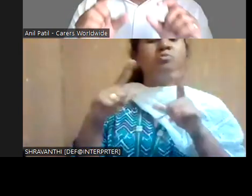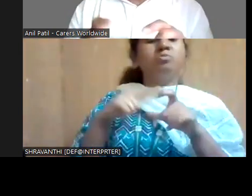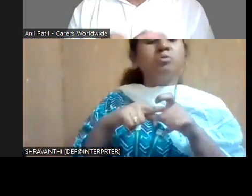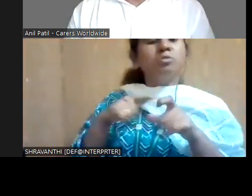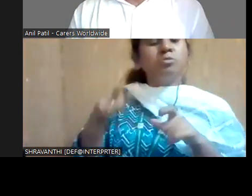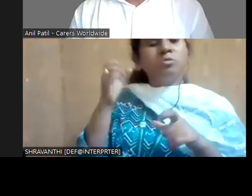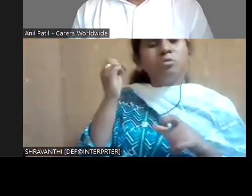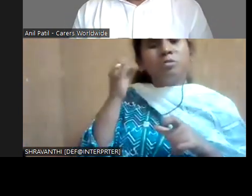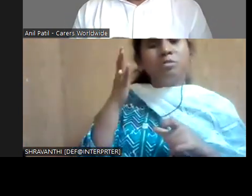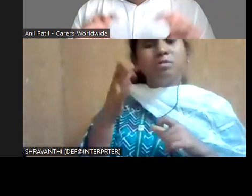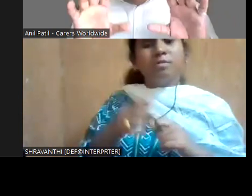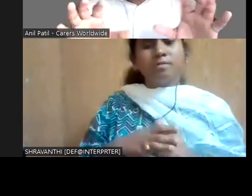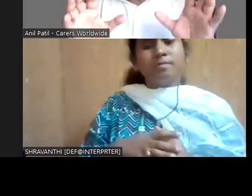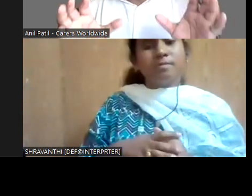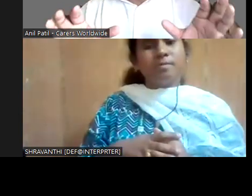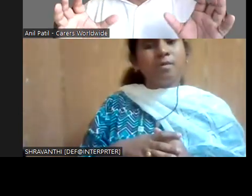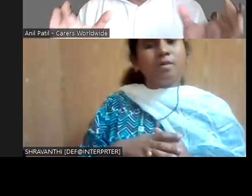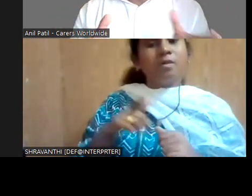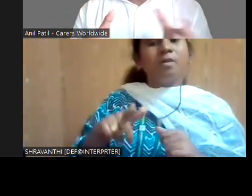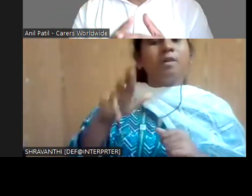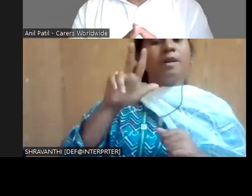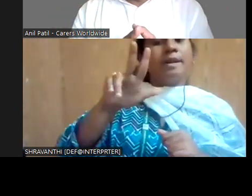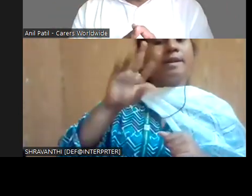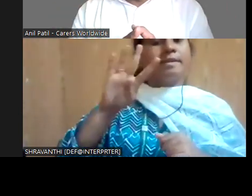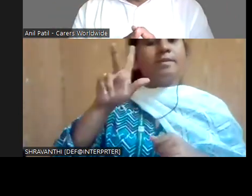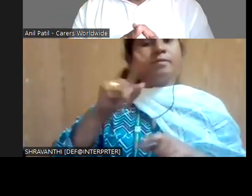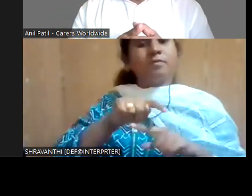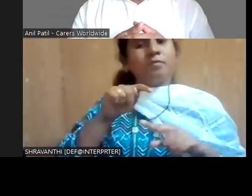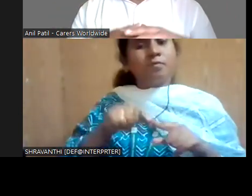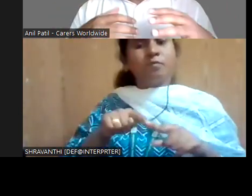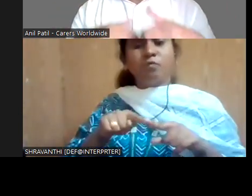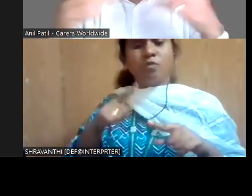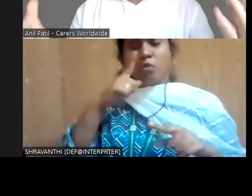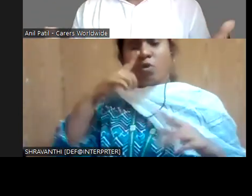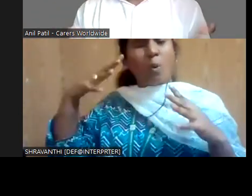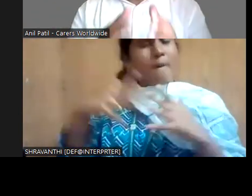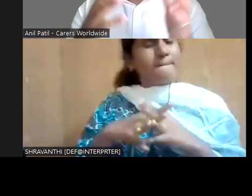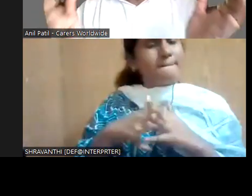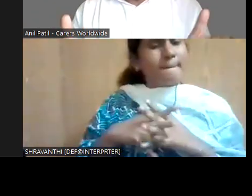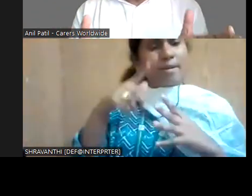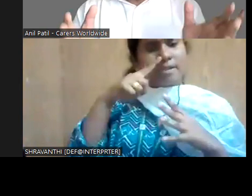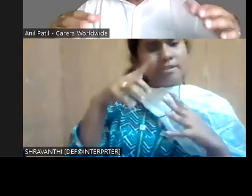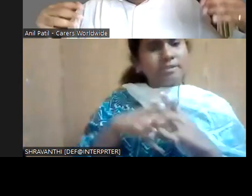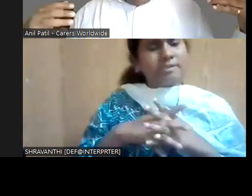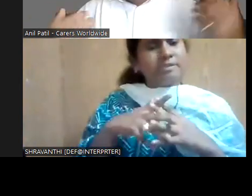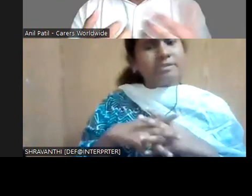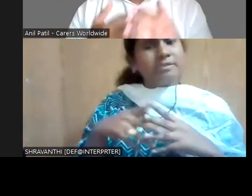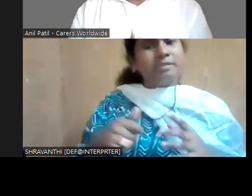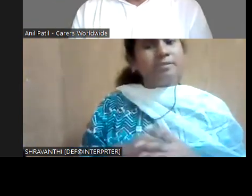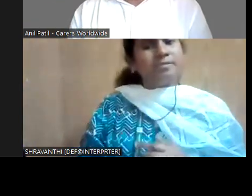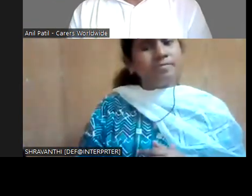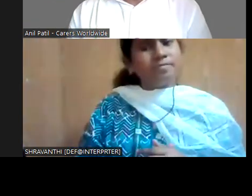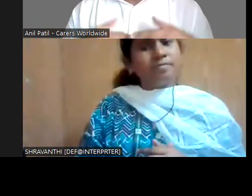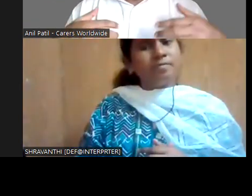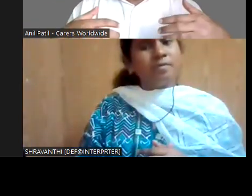And majority of carers are women. 84% of carers are women. So that needs to be defeminized.